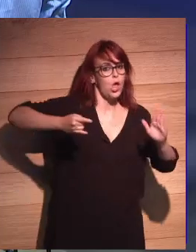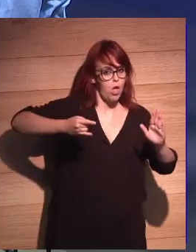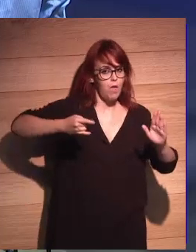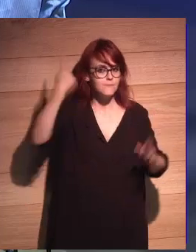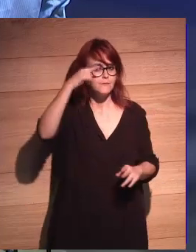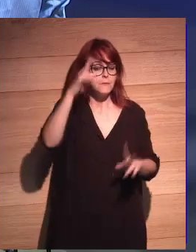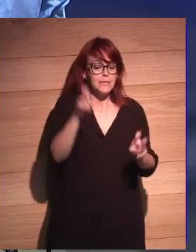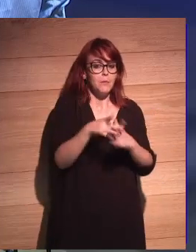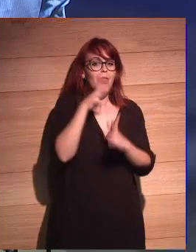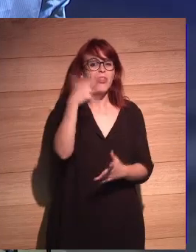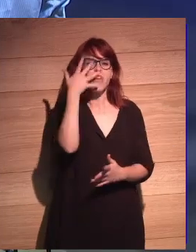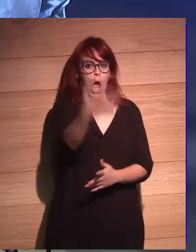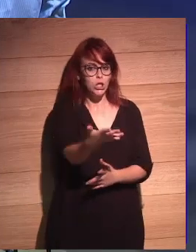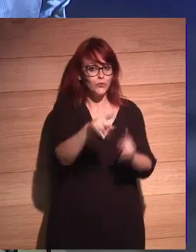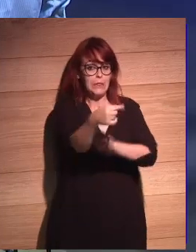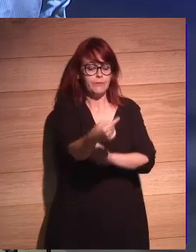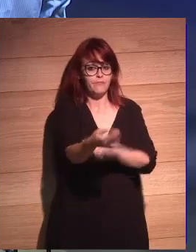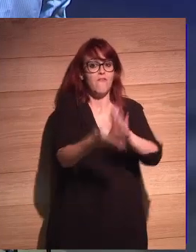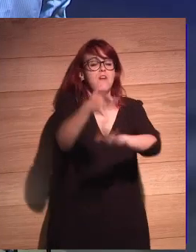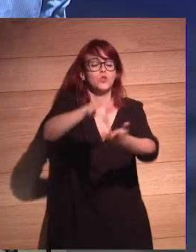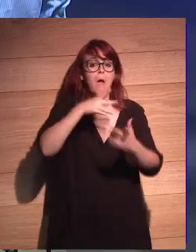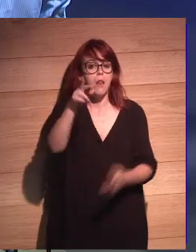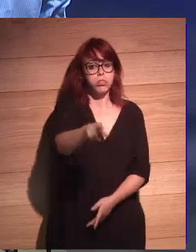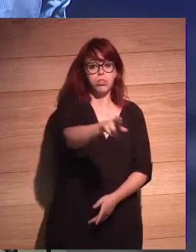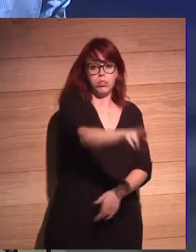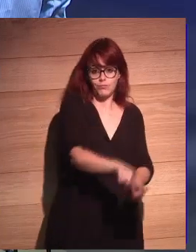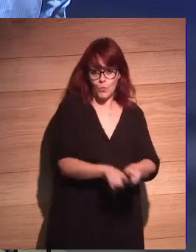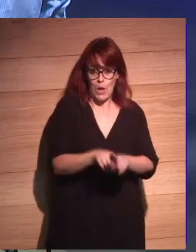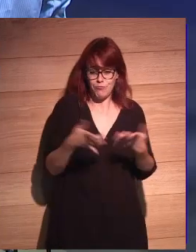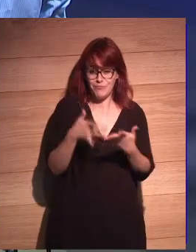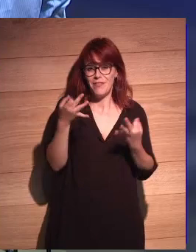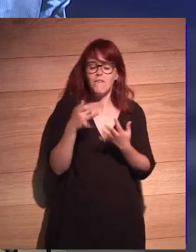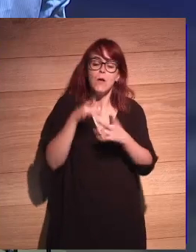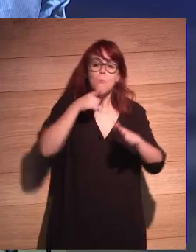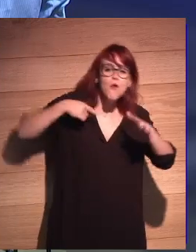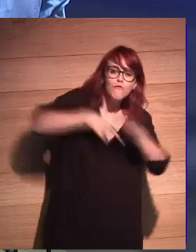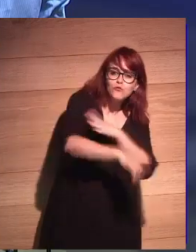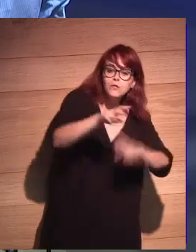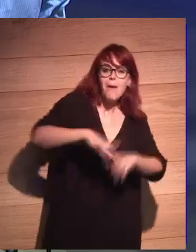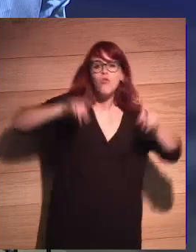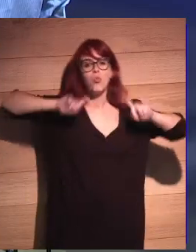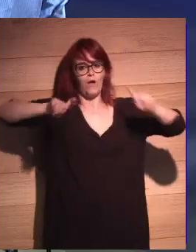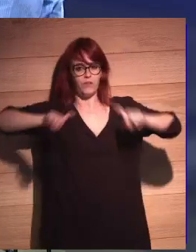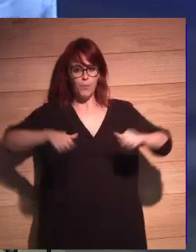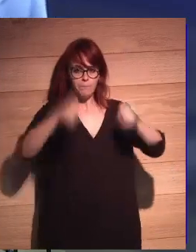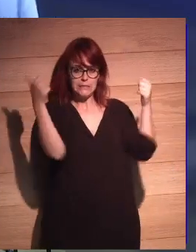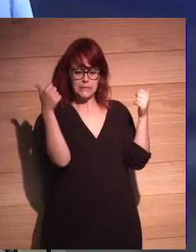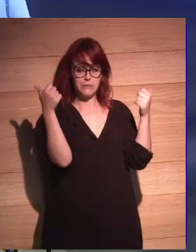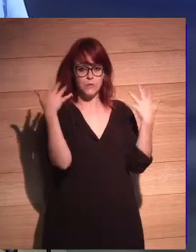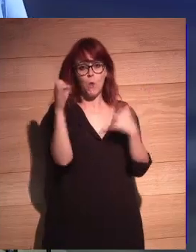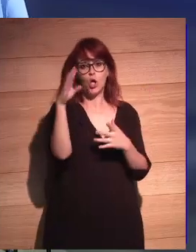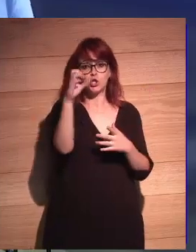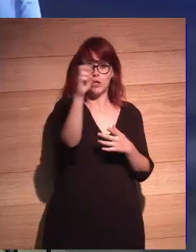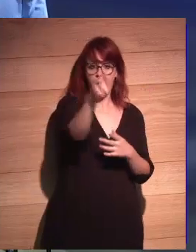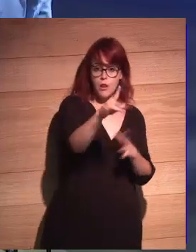professionally, because technology will capture them for 5 years, but it will be something repetitive. So I think that we have to dive